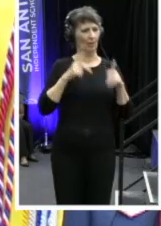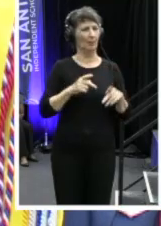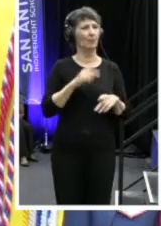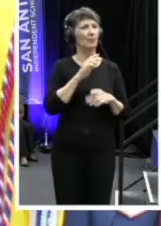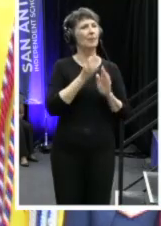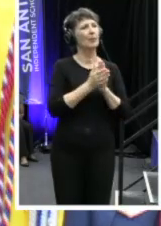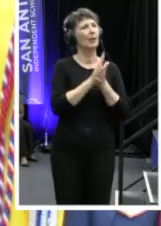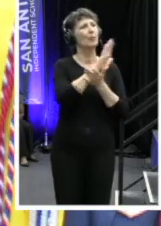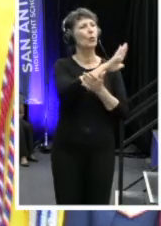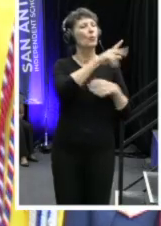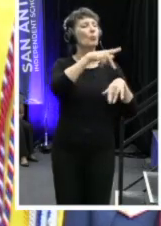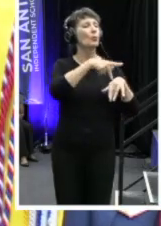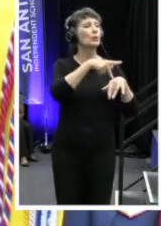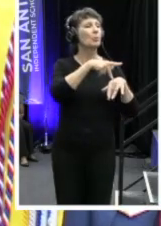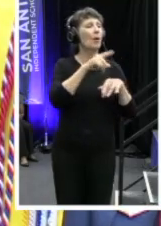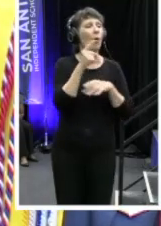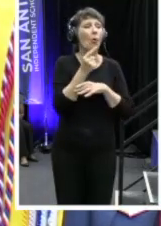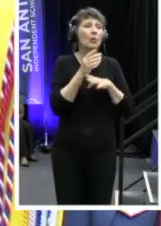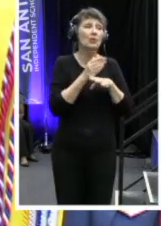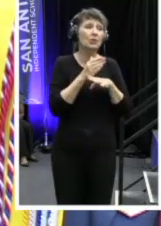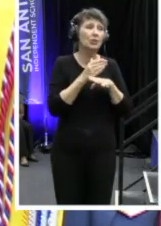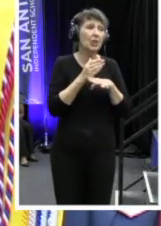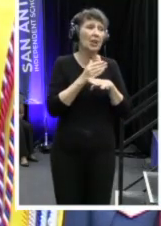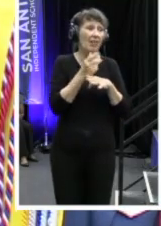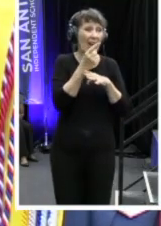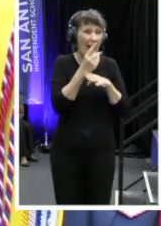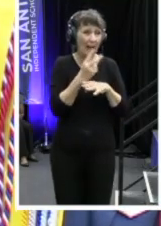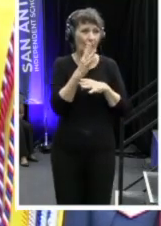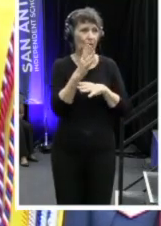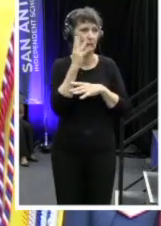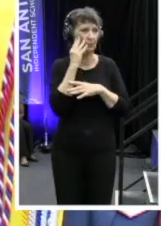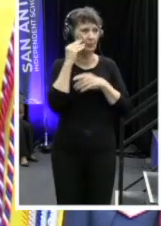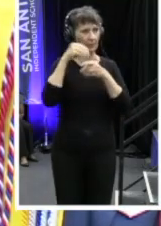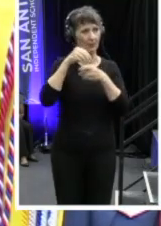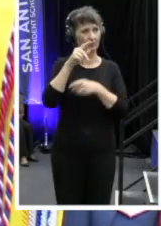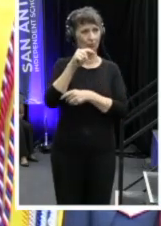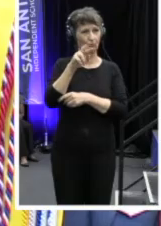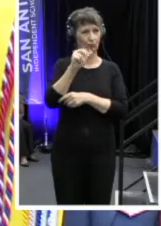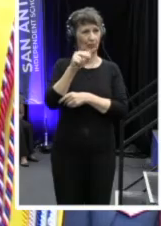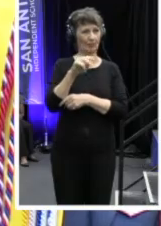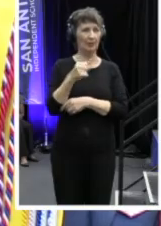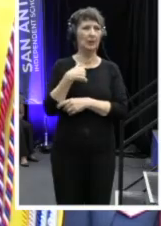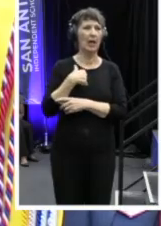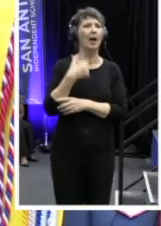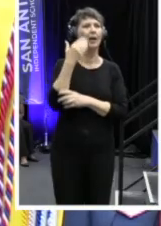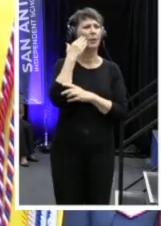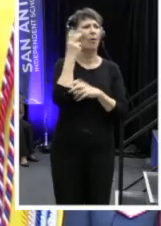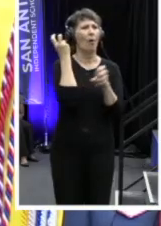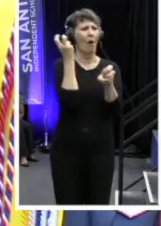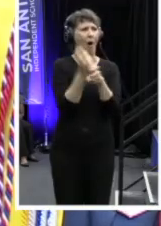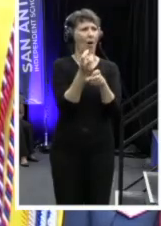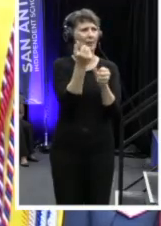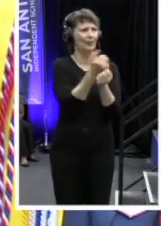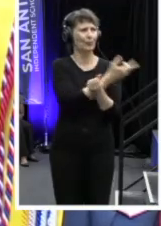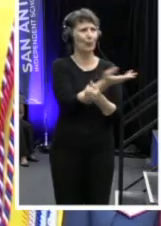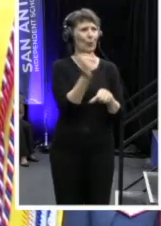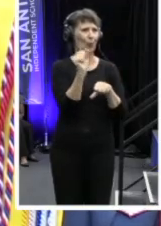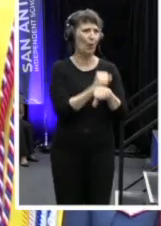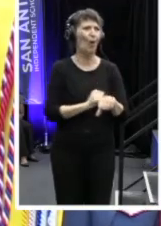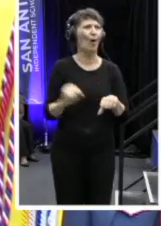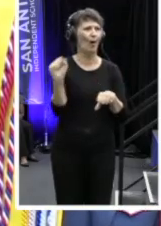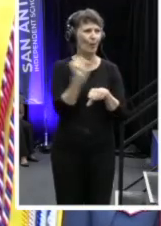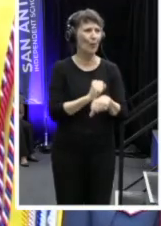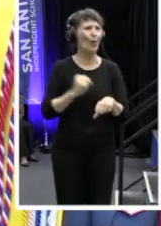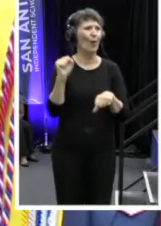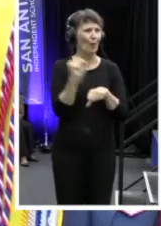principal. While I only shared in half of your experience at Travis, I know how hard each of you work during your time